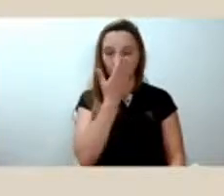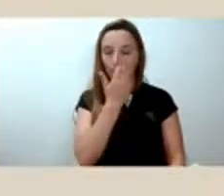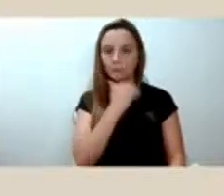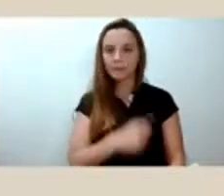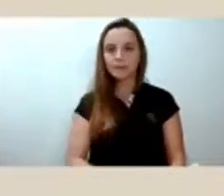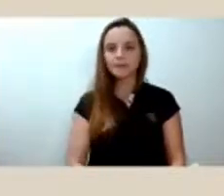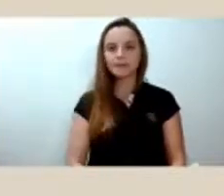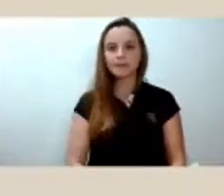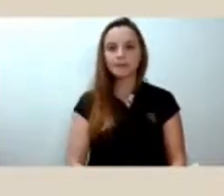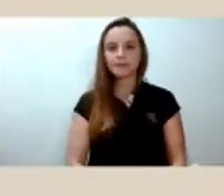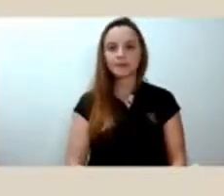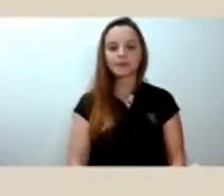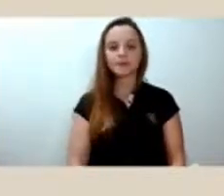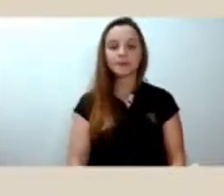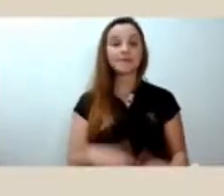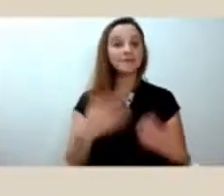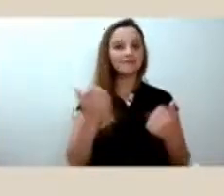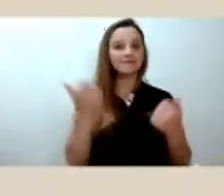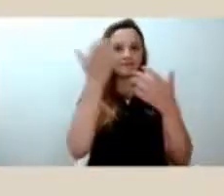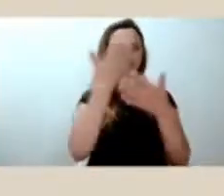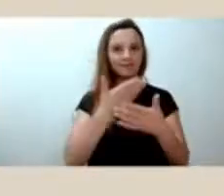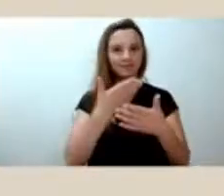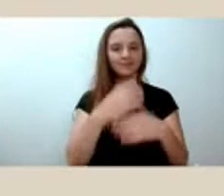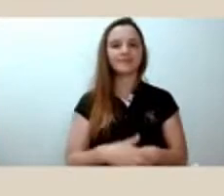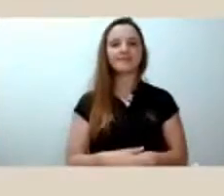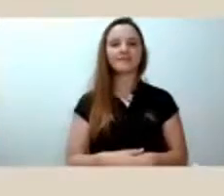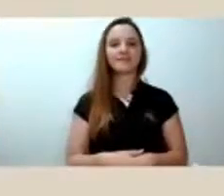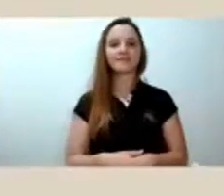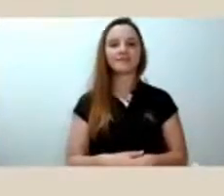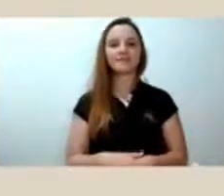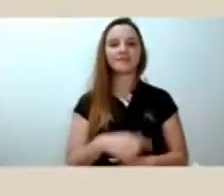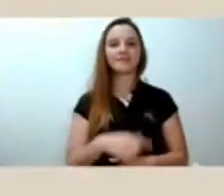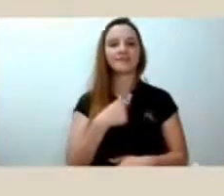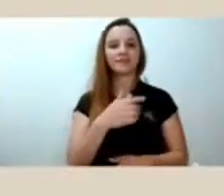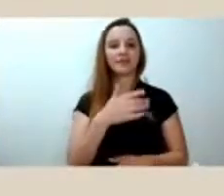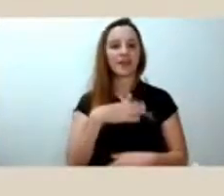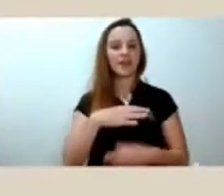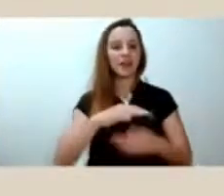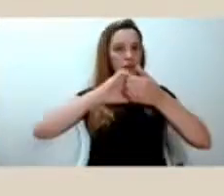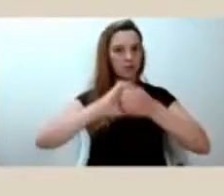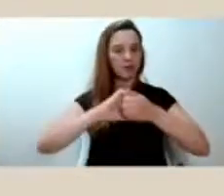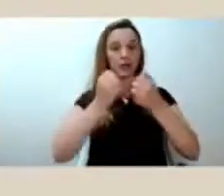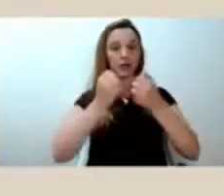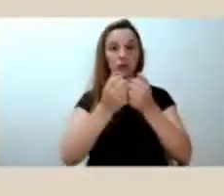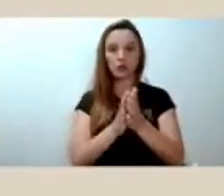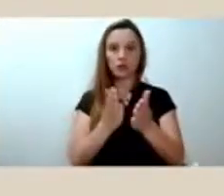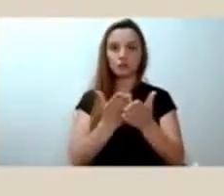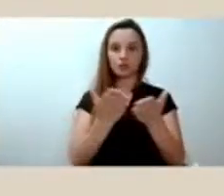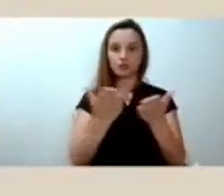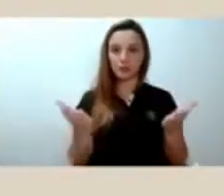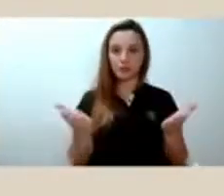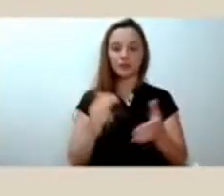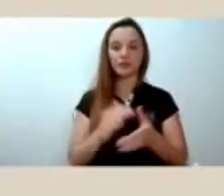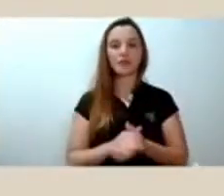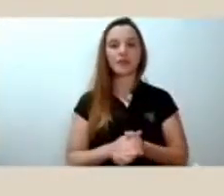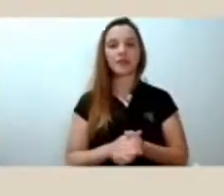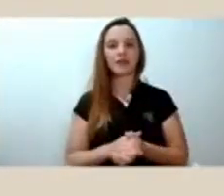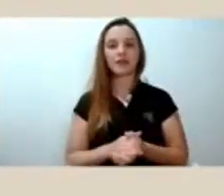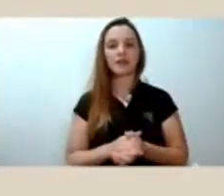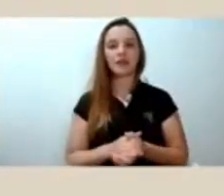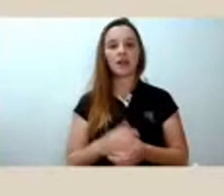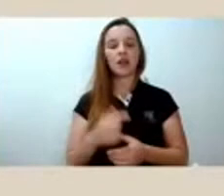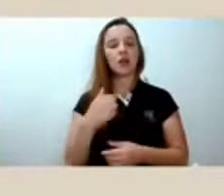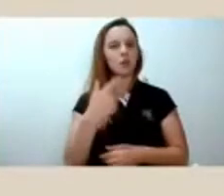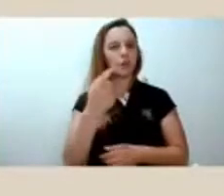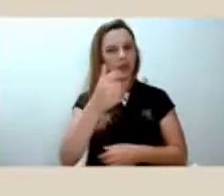Bom, boa noite. Queria cumprimentar todos. Olá. Eu estou com um pouco de dificuldade de ouvir